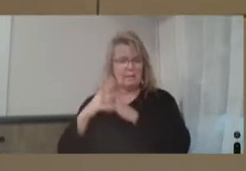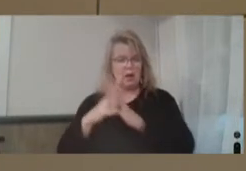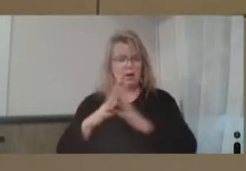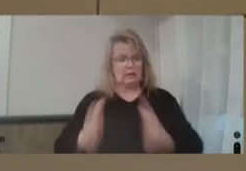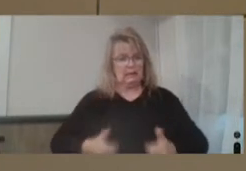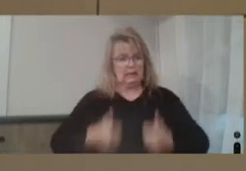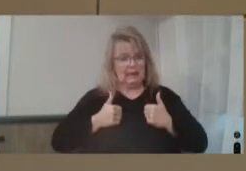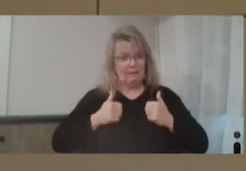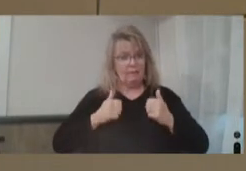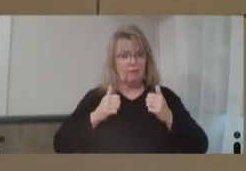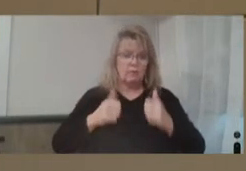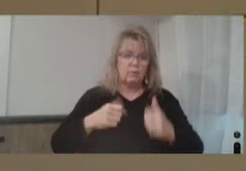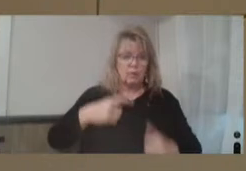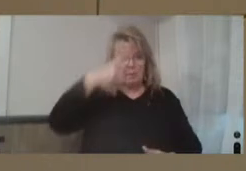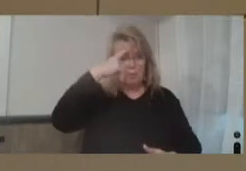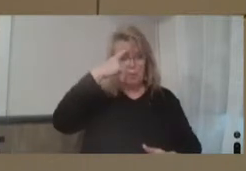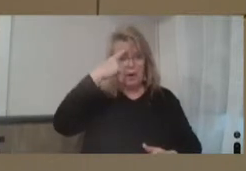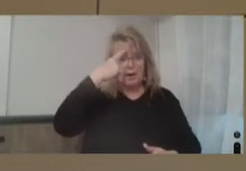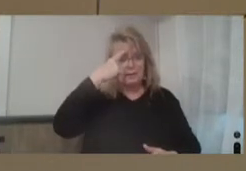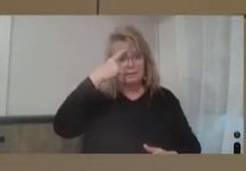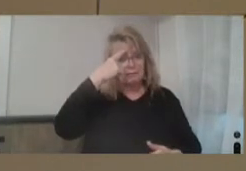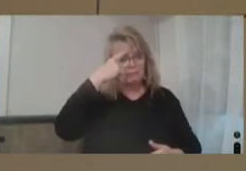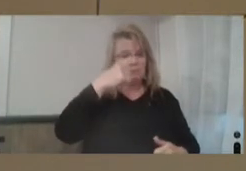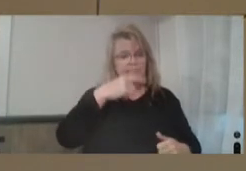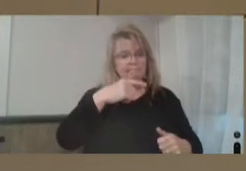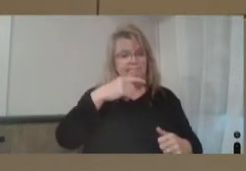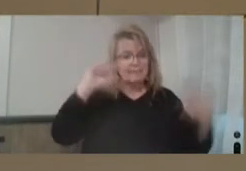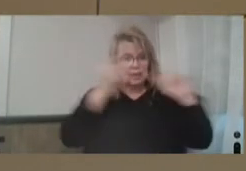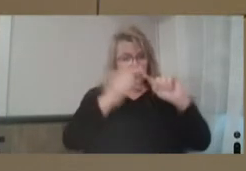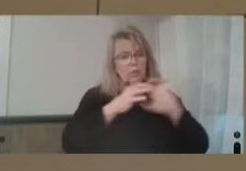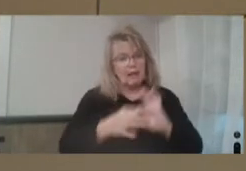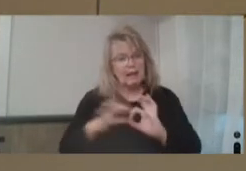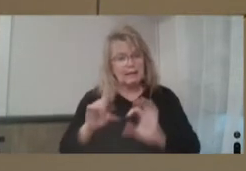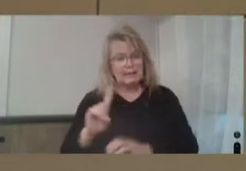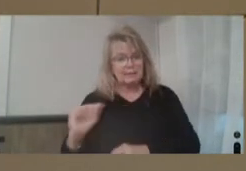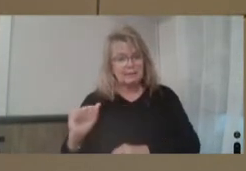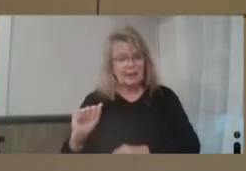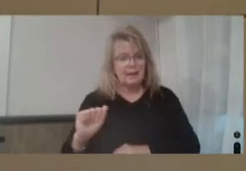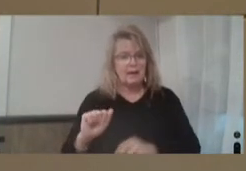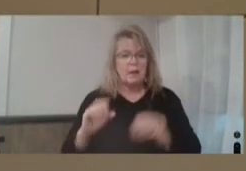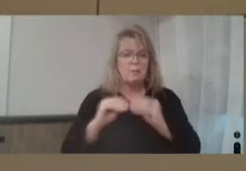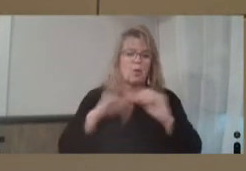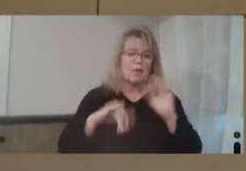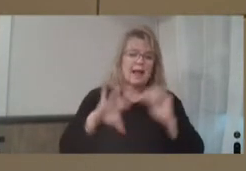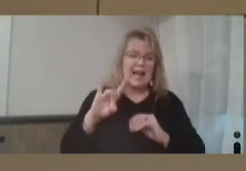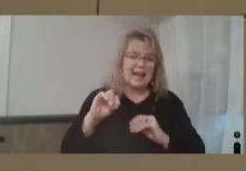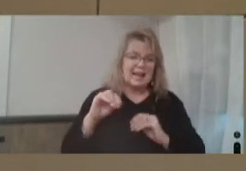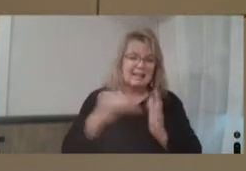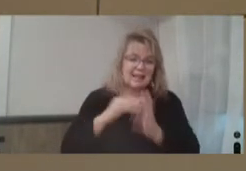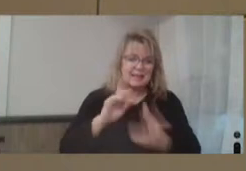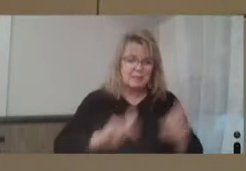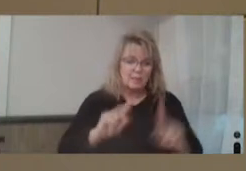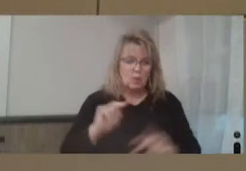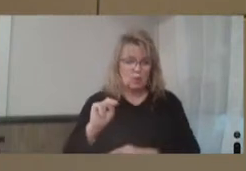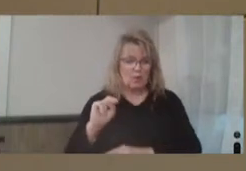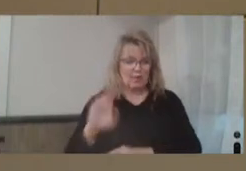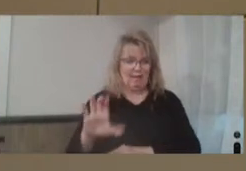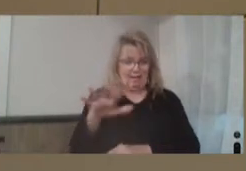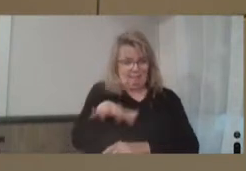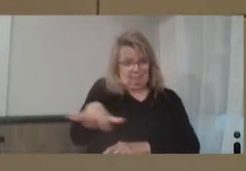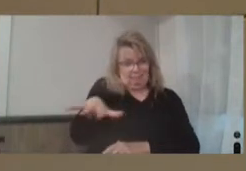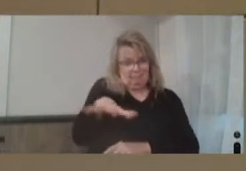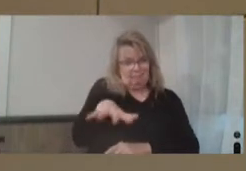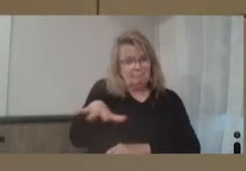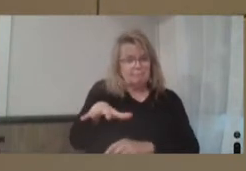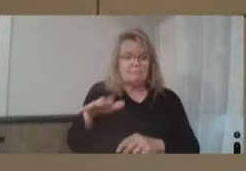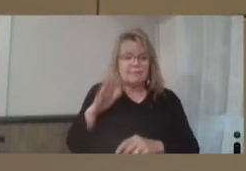brain injury-related disability. And whereas over 80,000 people in North Carolina will sustain a brain